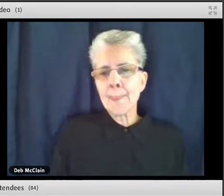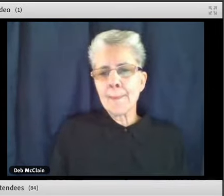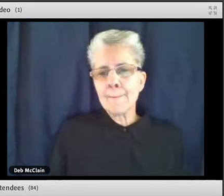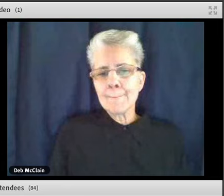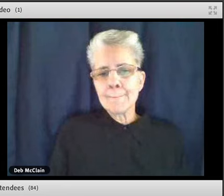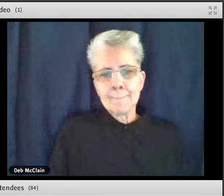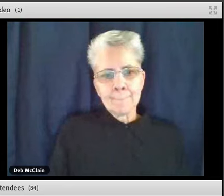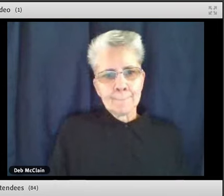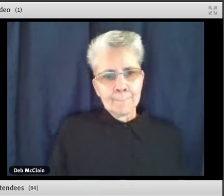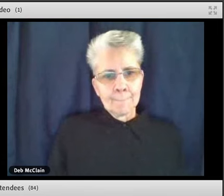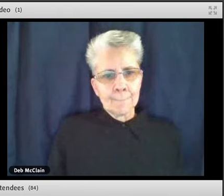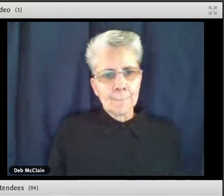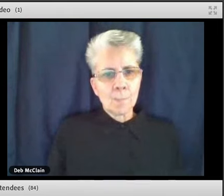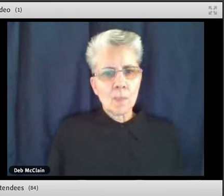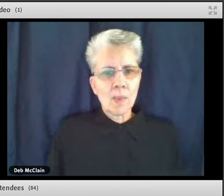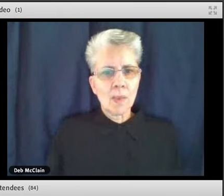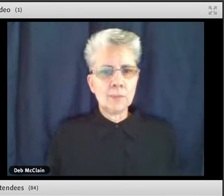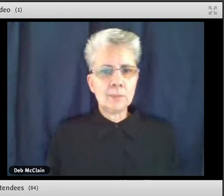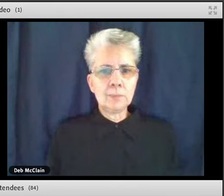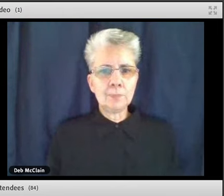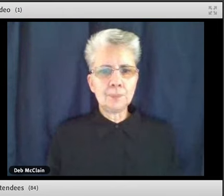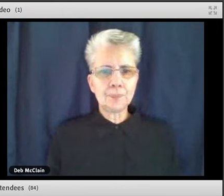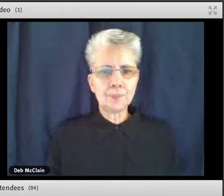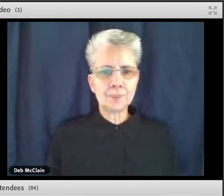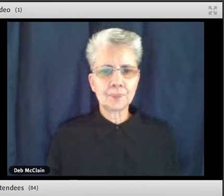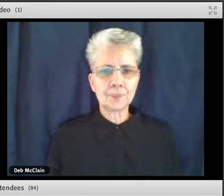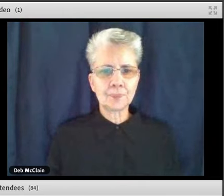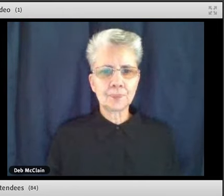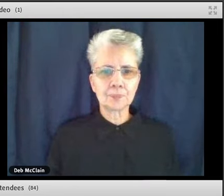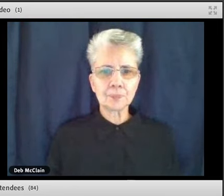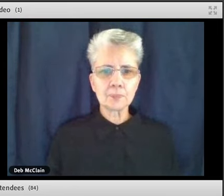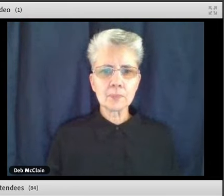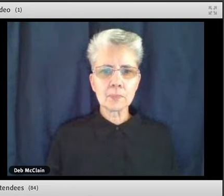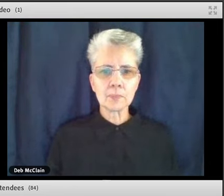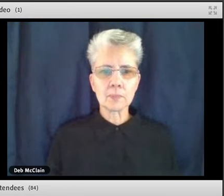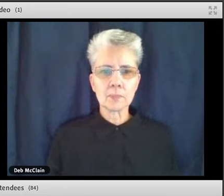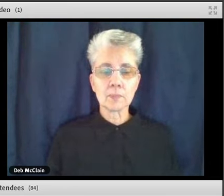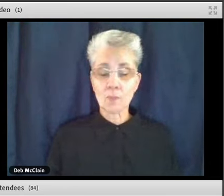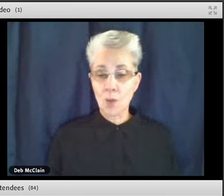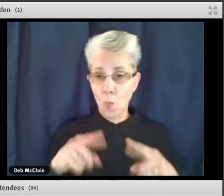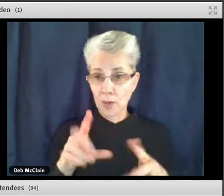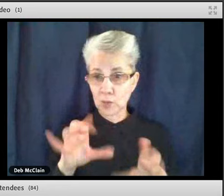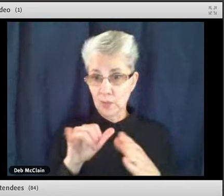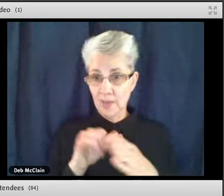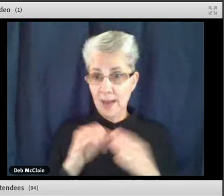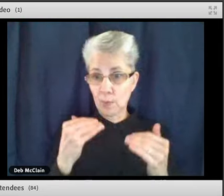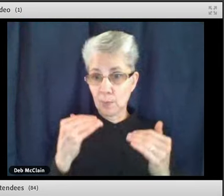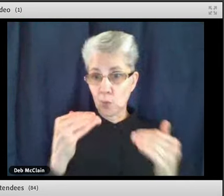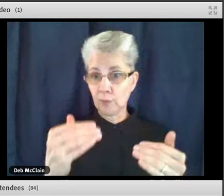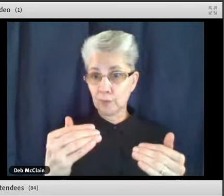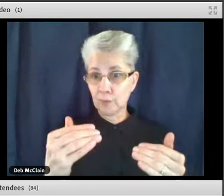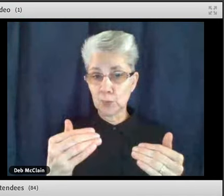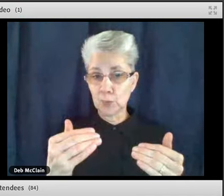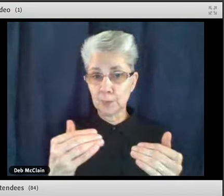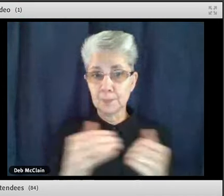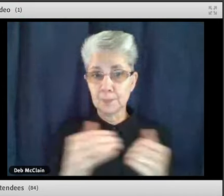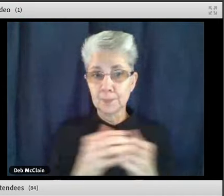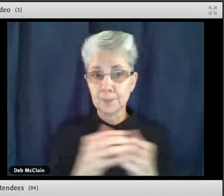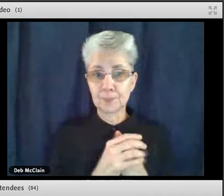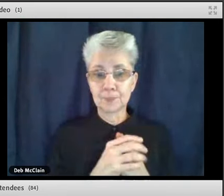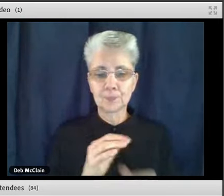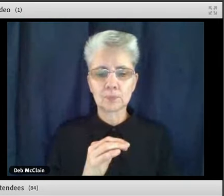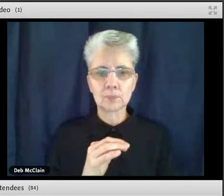man in church. So again, here's some more training sites and resources. So very quickly, I just want to walk you through some of the